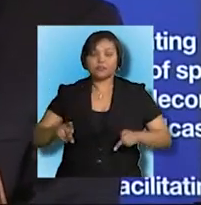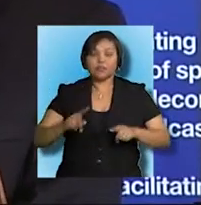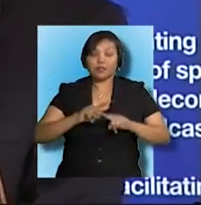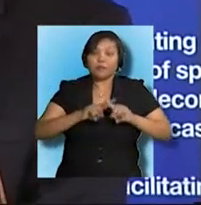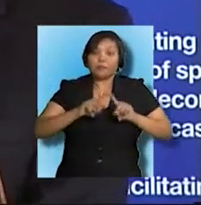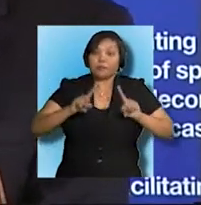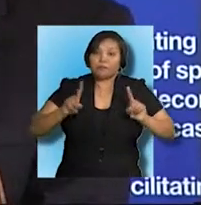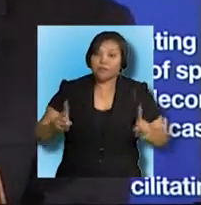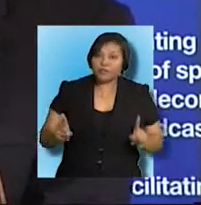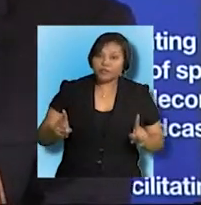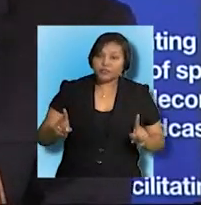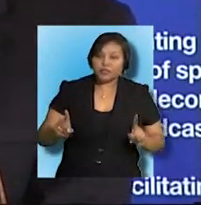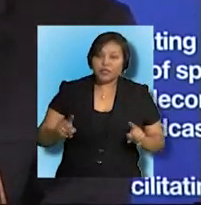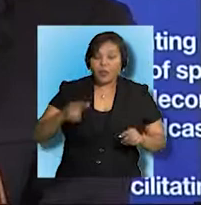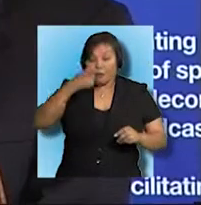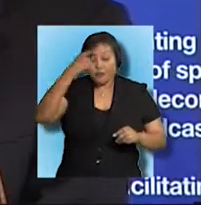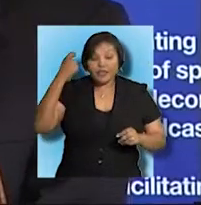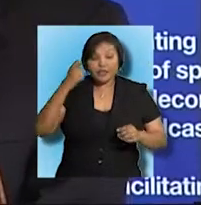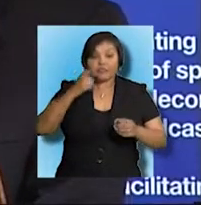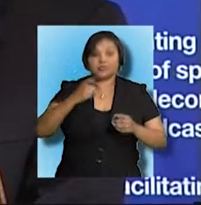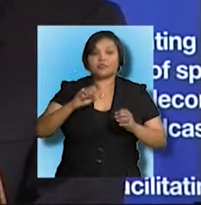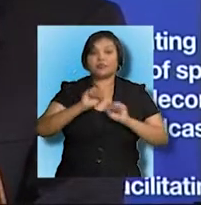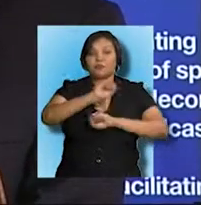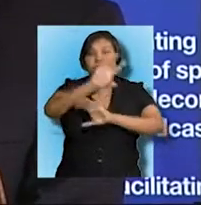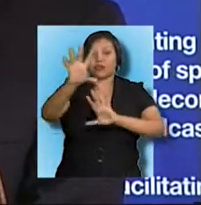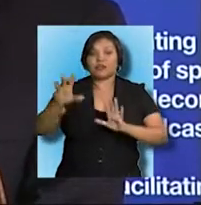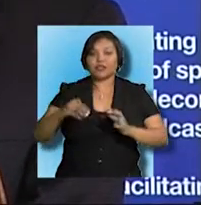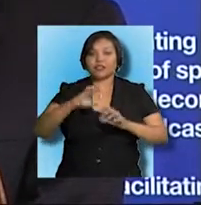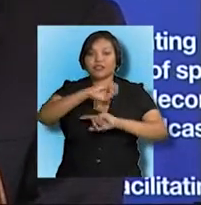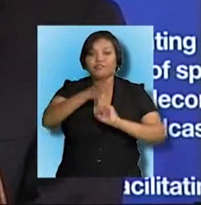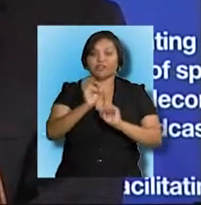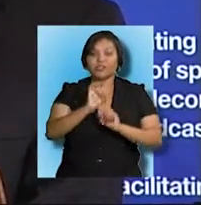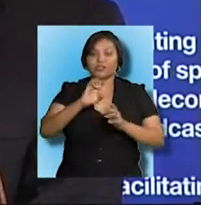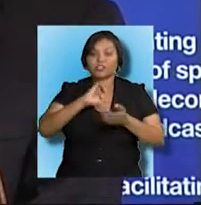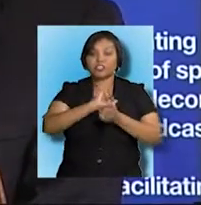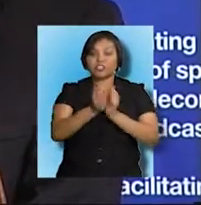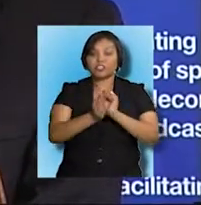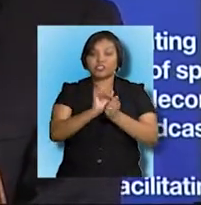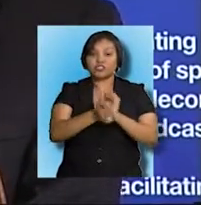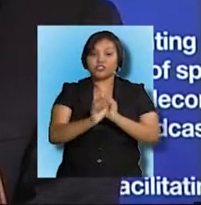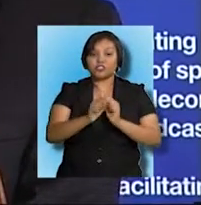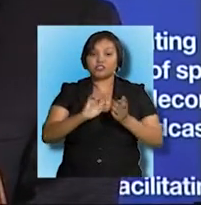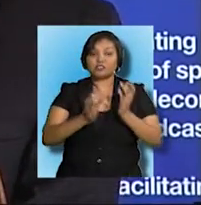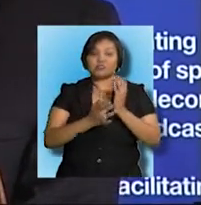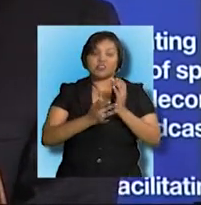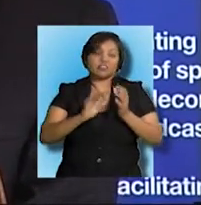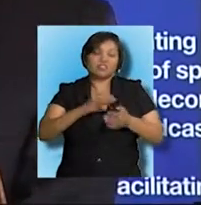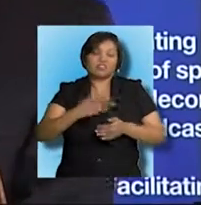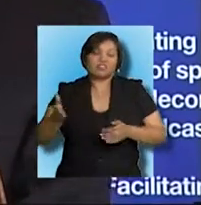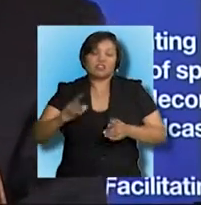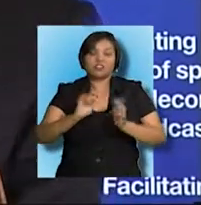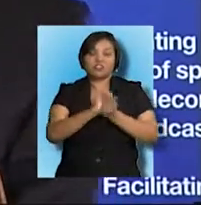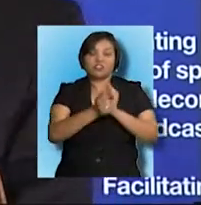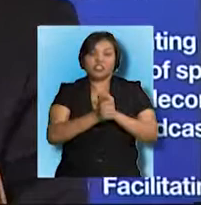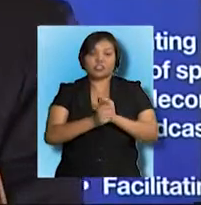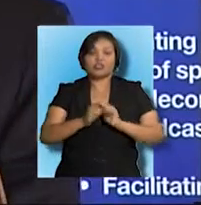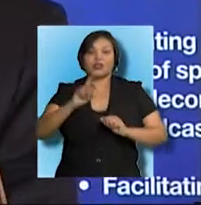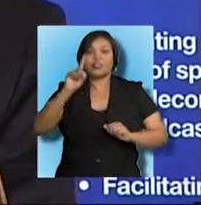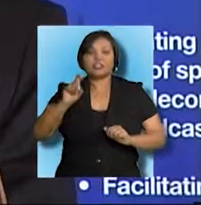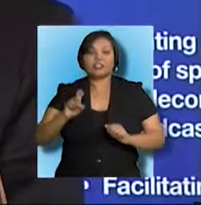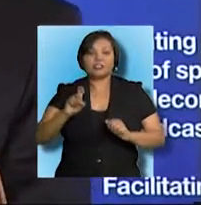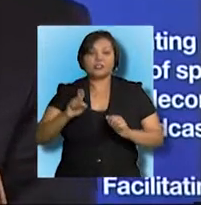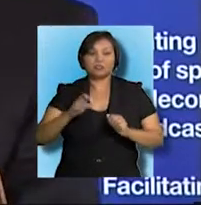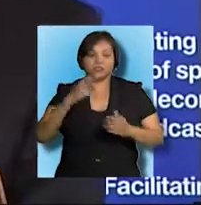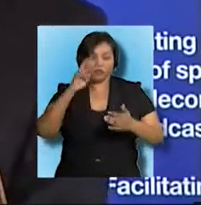However, the rapidly evolving broadcasting environment necessitates policy adjustments in the interest of